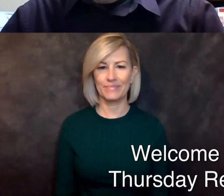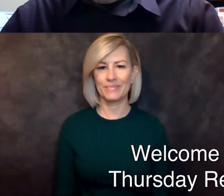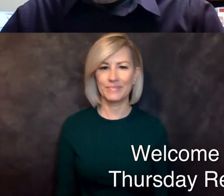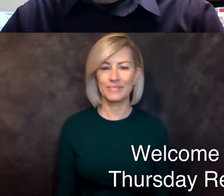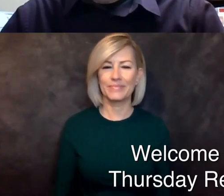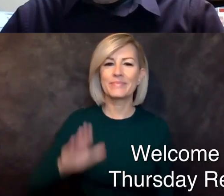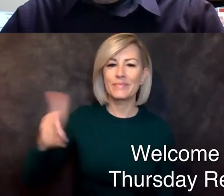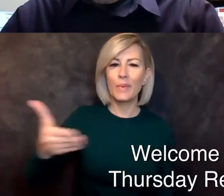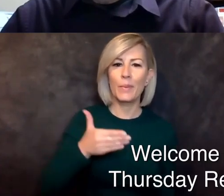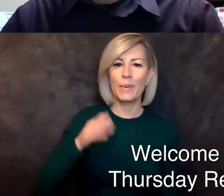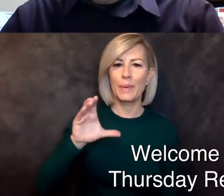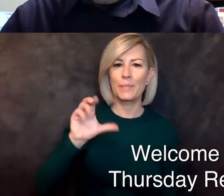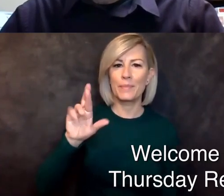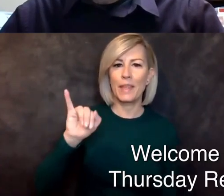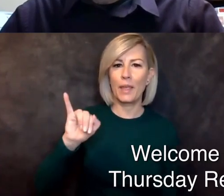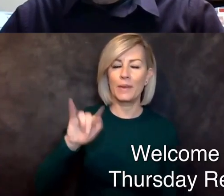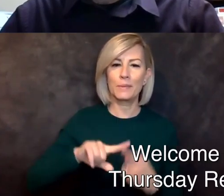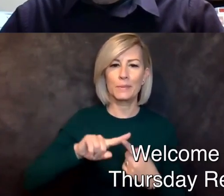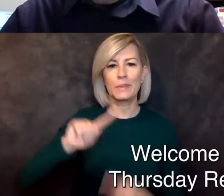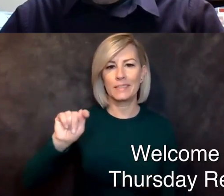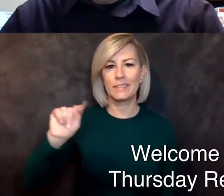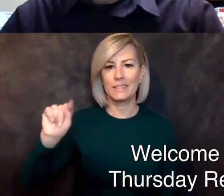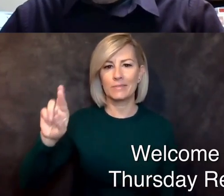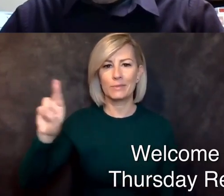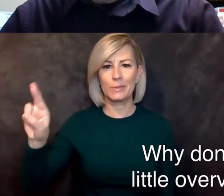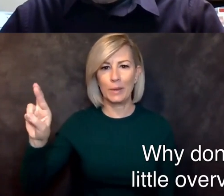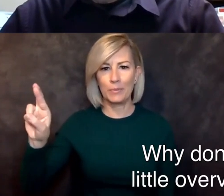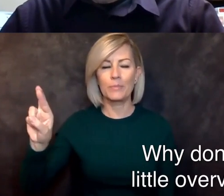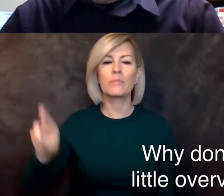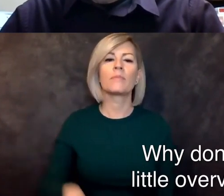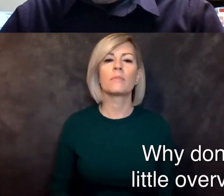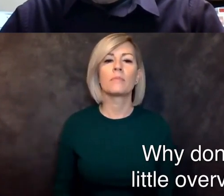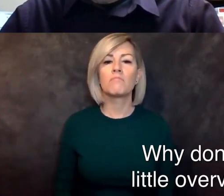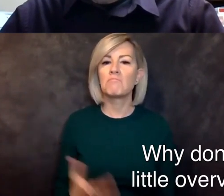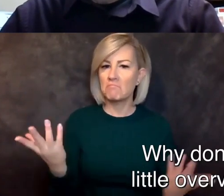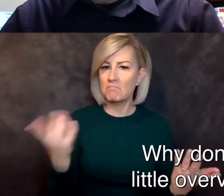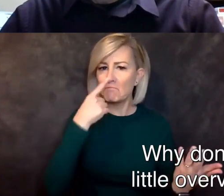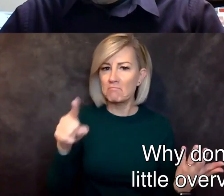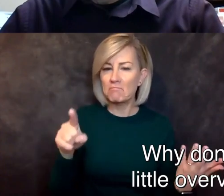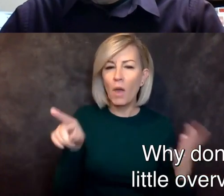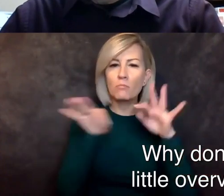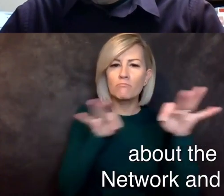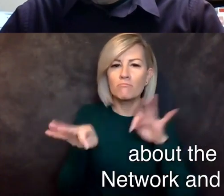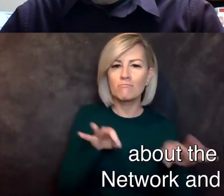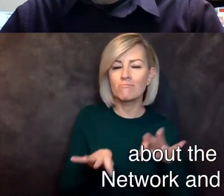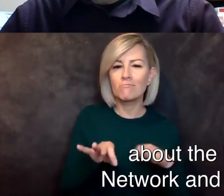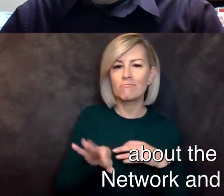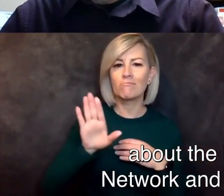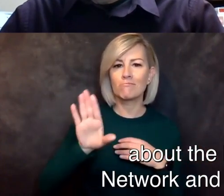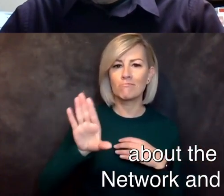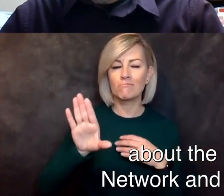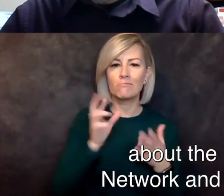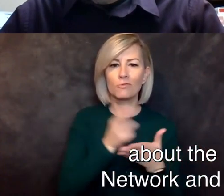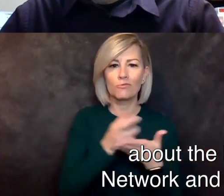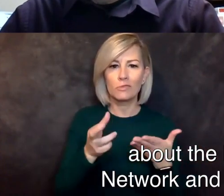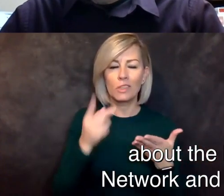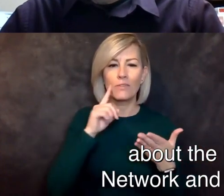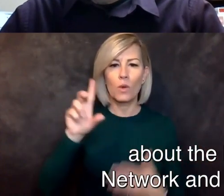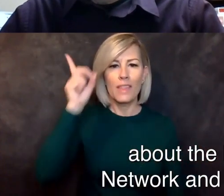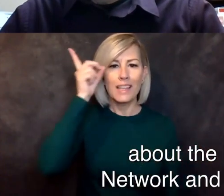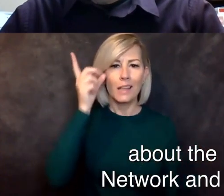Welcome, Keri, to the Third Thursday Resource Roundup. Why don't you give us a little overview, if you would, about the Down